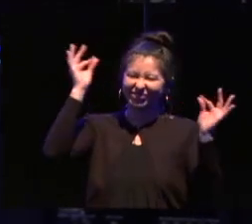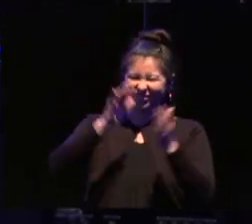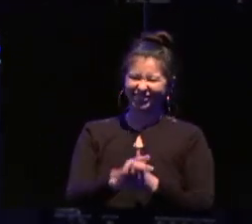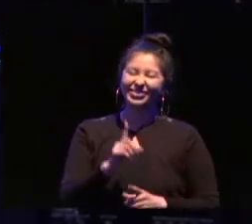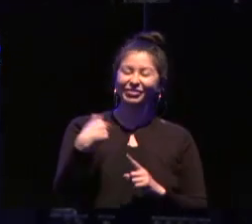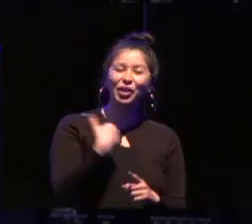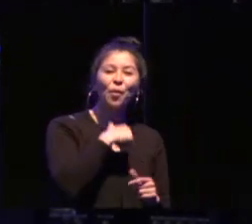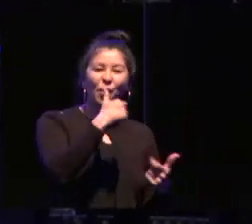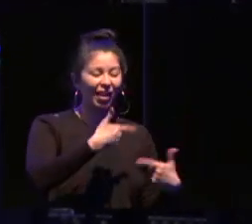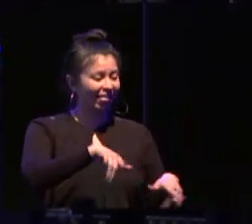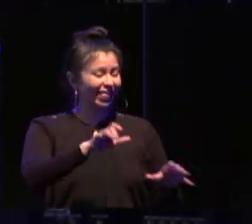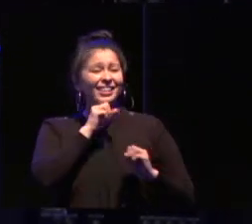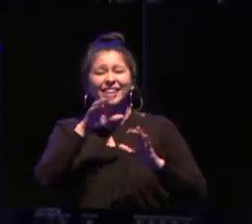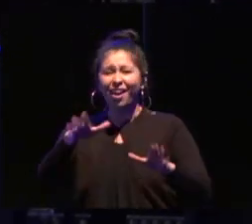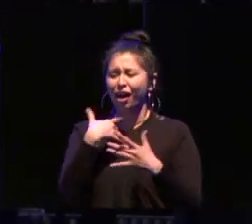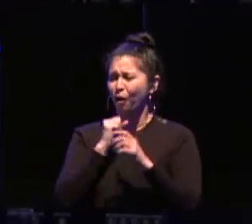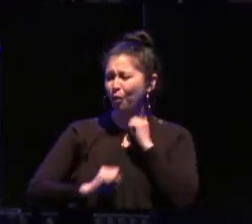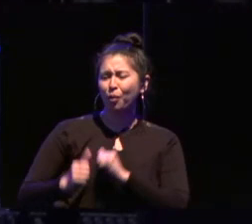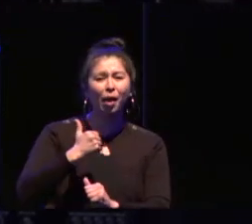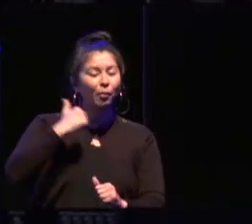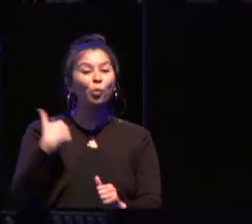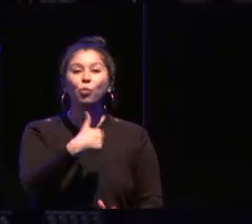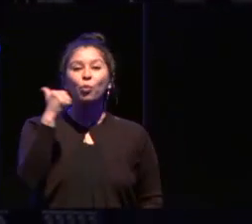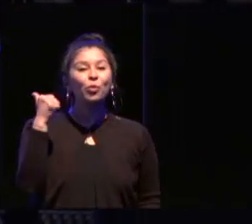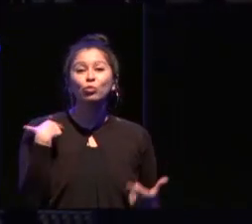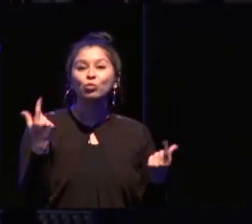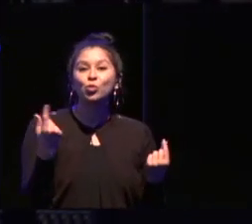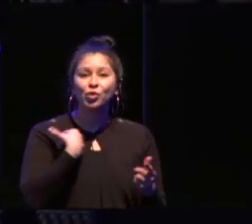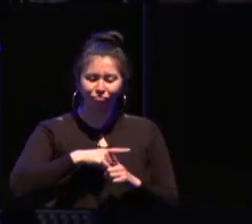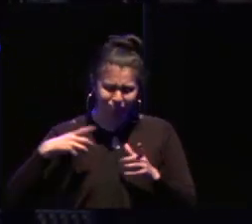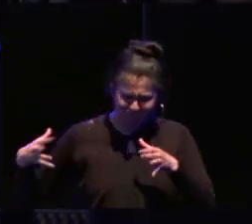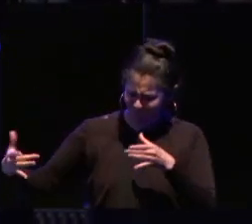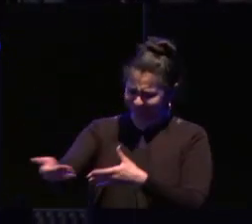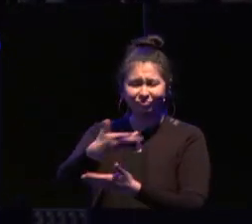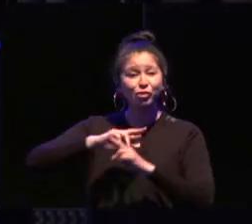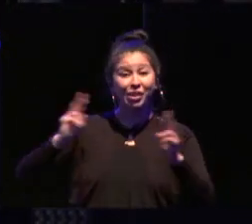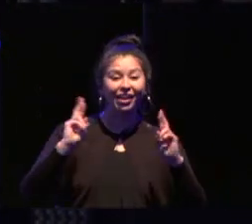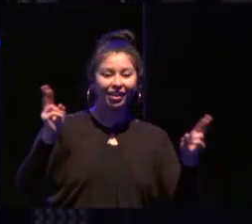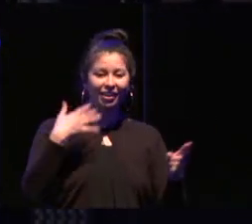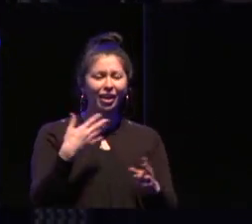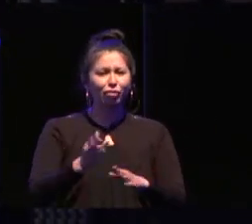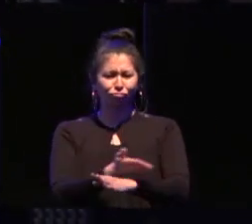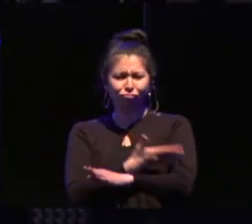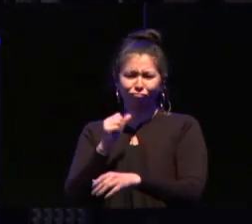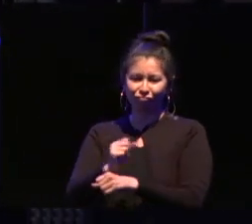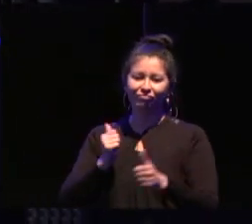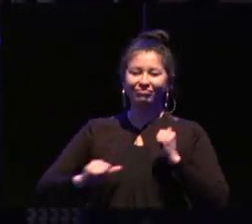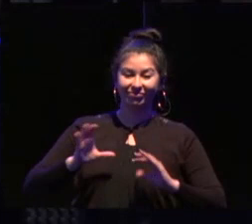don't know. But we won't let nothing hold us back. We're gonna put ourselves together. We're gonna polish up our